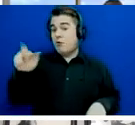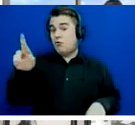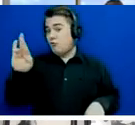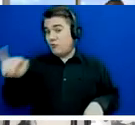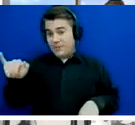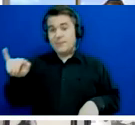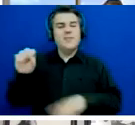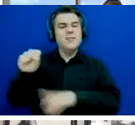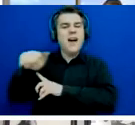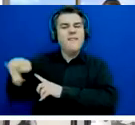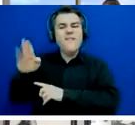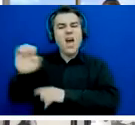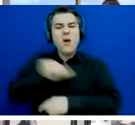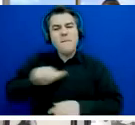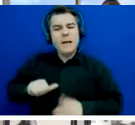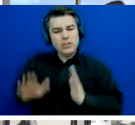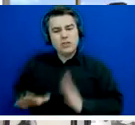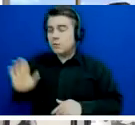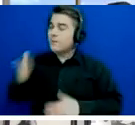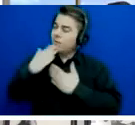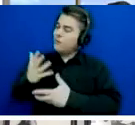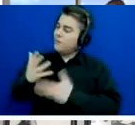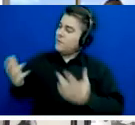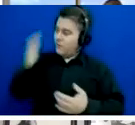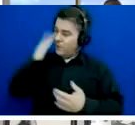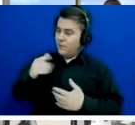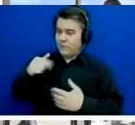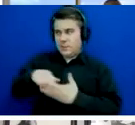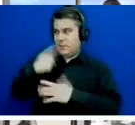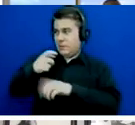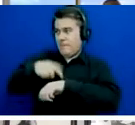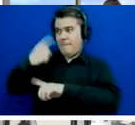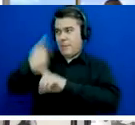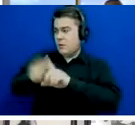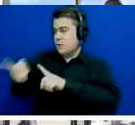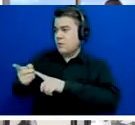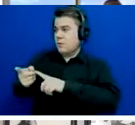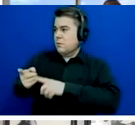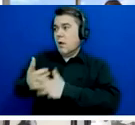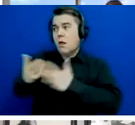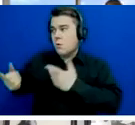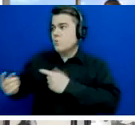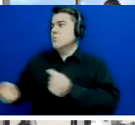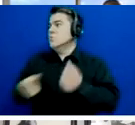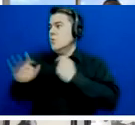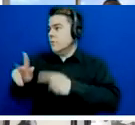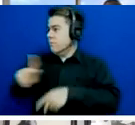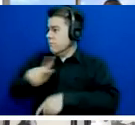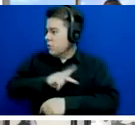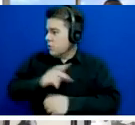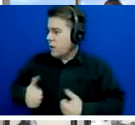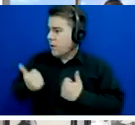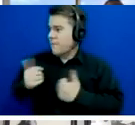with us. First of all, thank you so much. I know, especially this time of the month, you have a lot going on, both in your personal life and your business